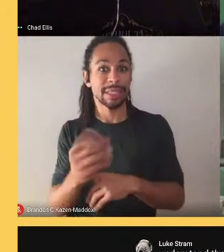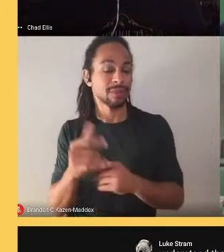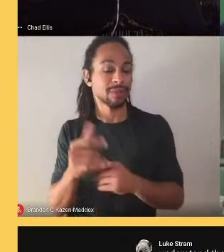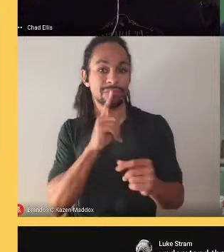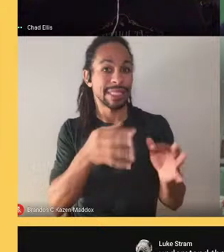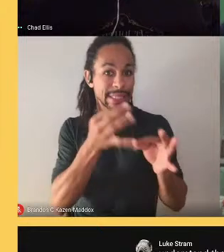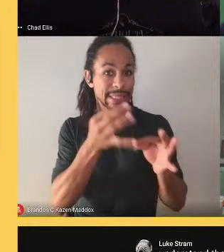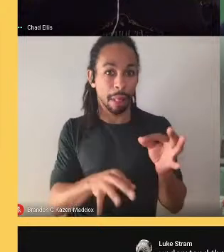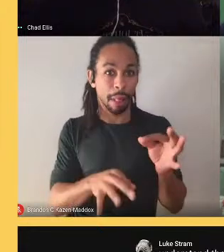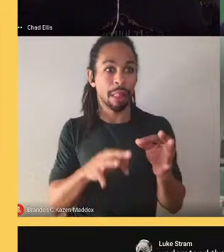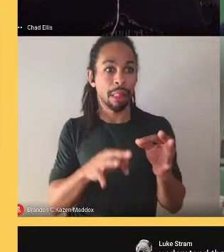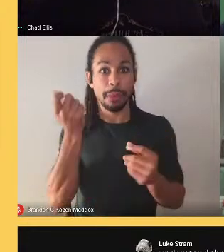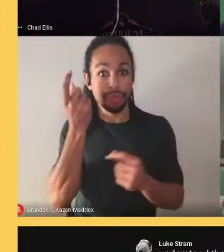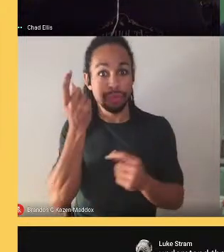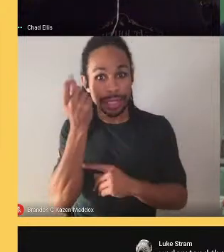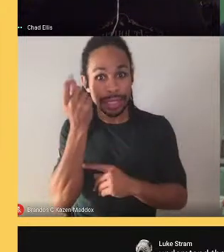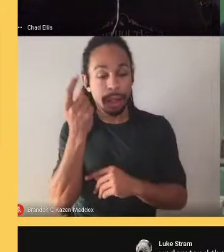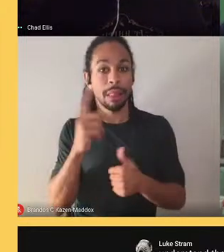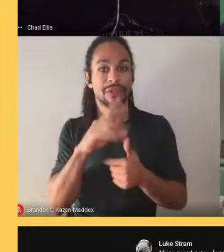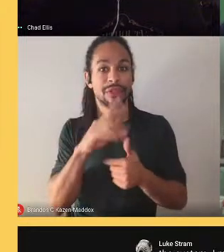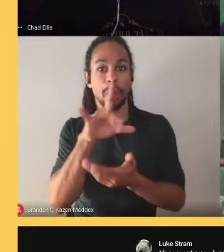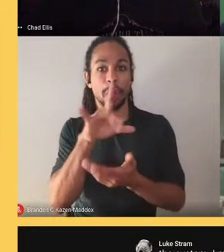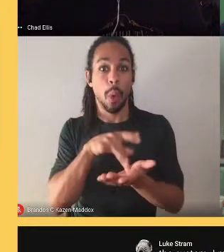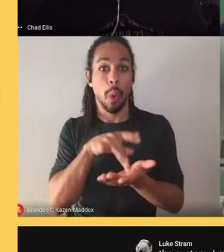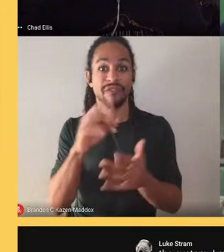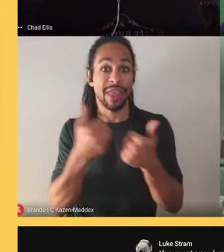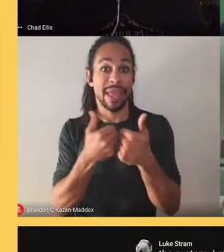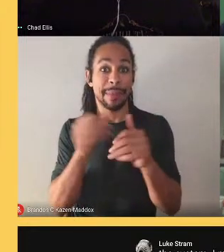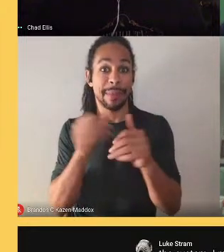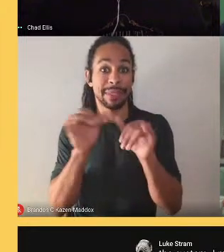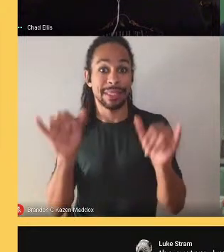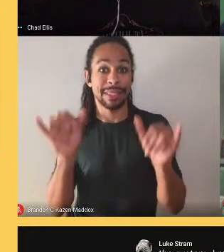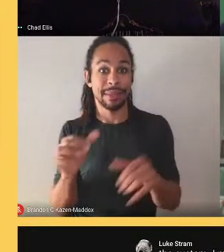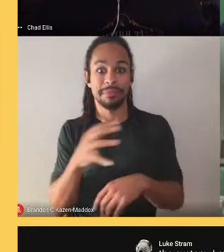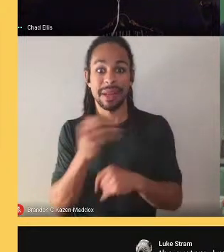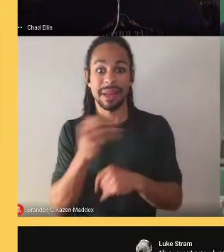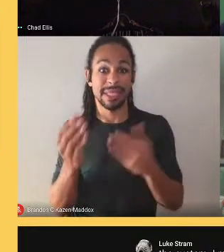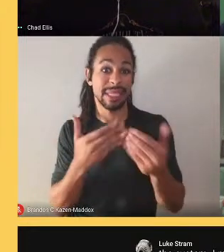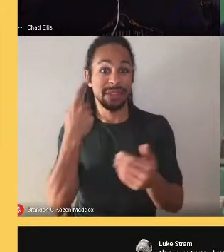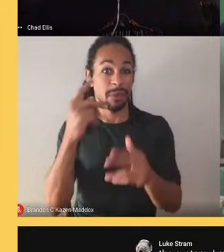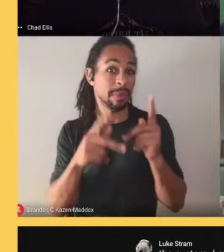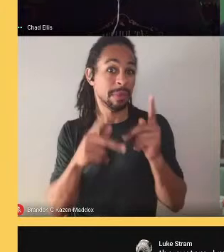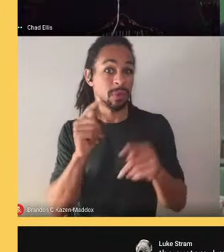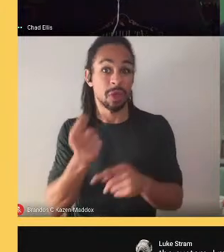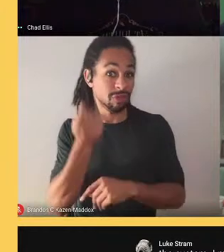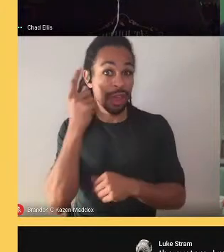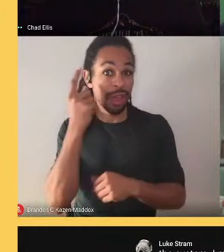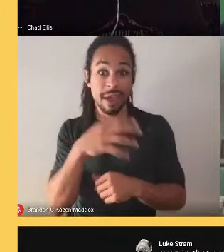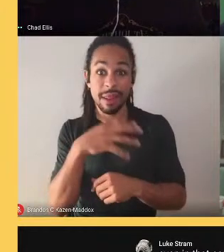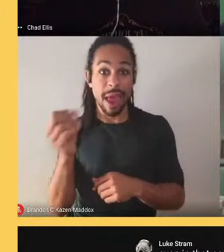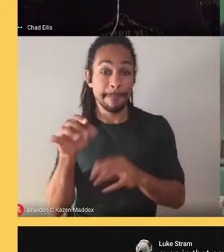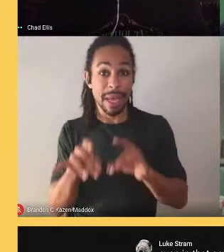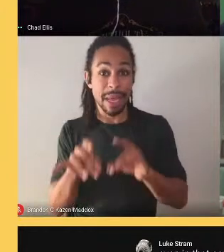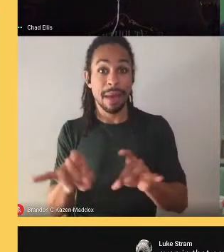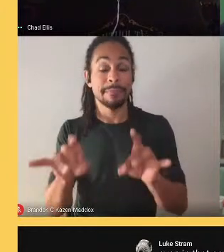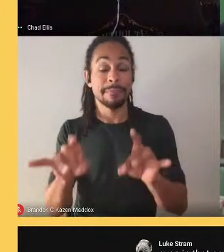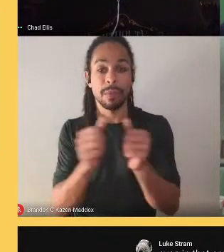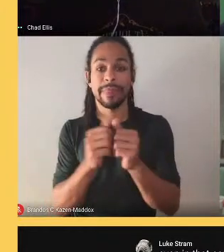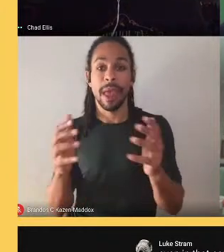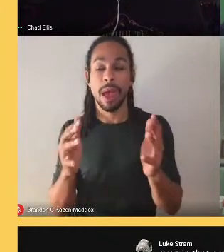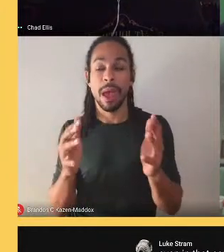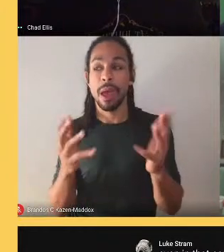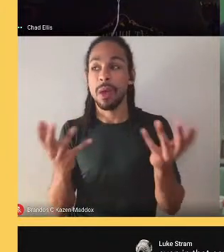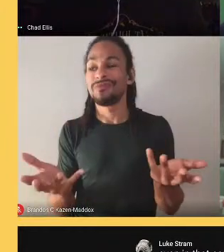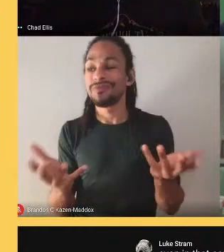it's the core of the game system. And it just, it's easy for people to understand and pick up without a lot of secondary